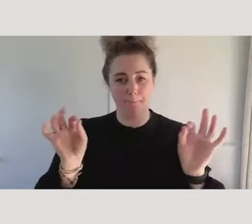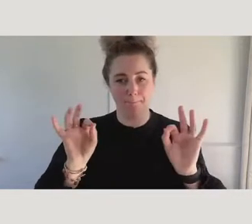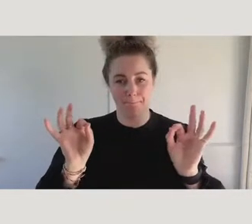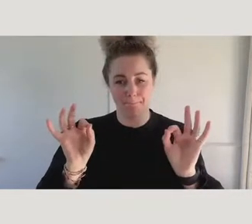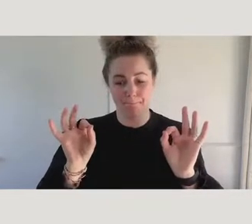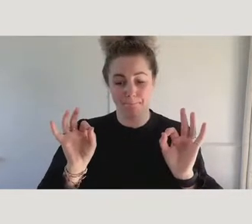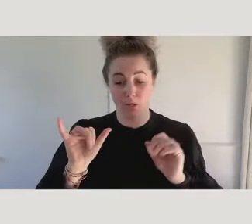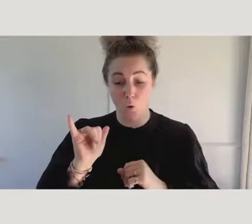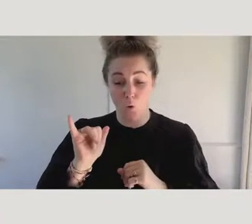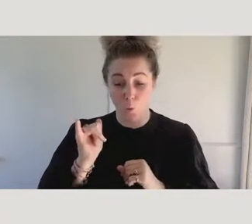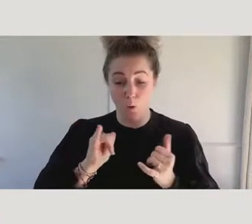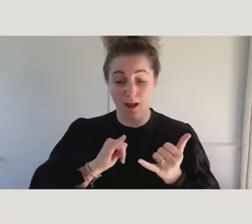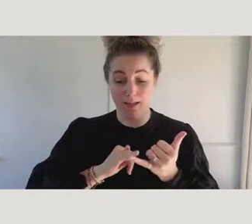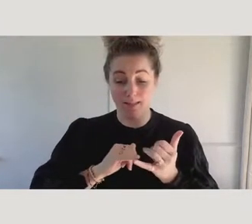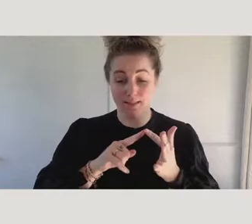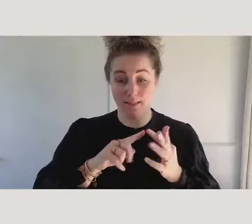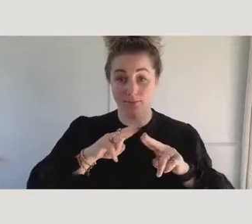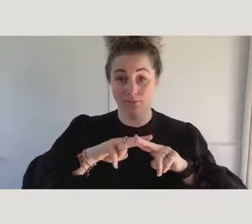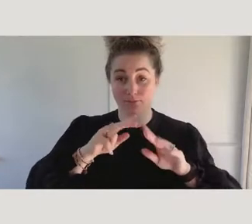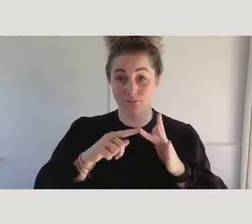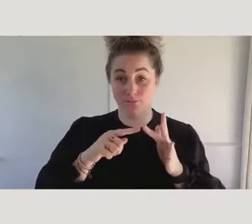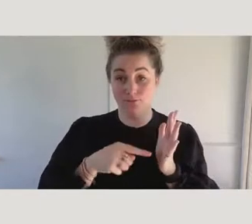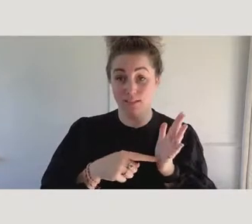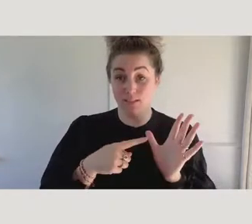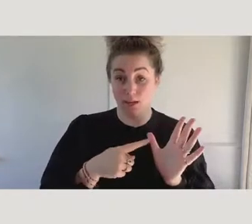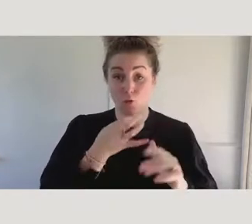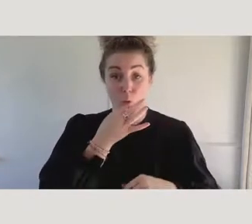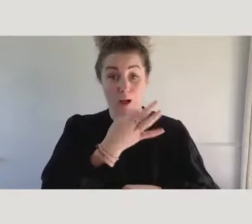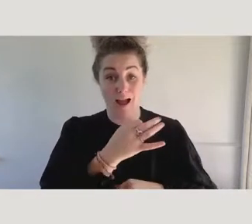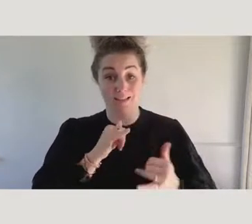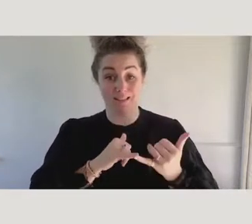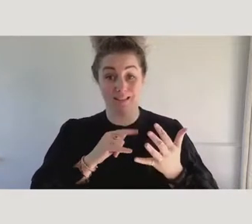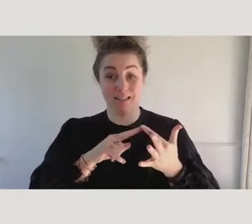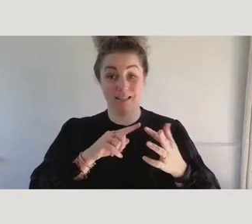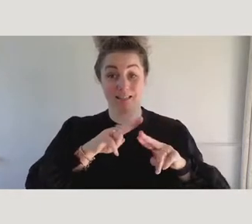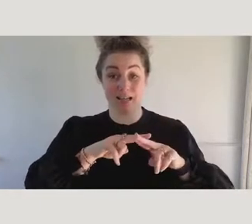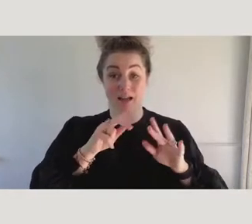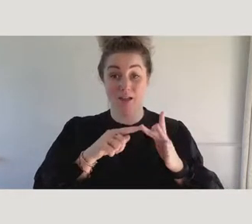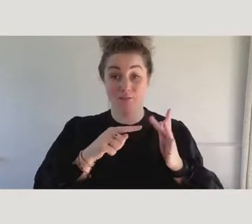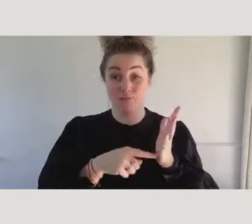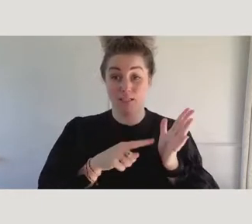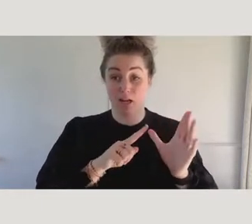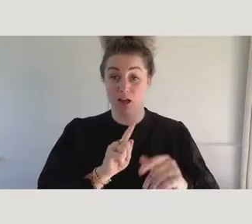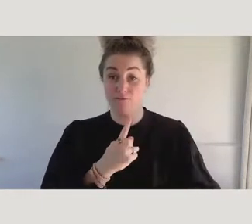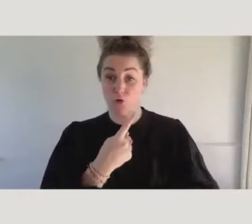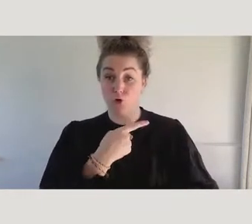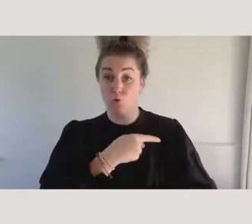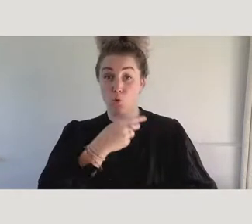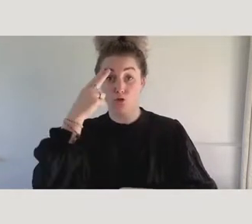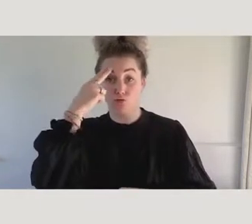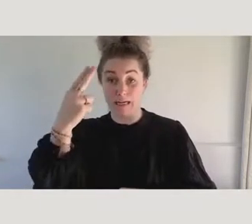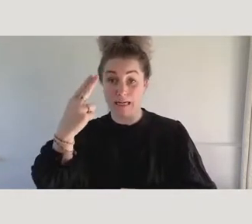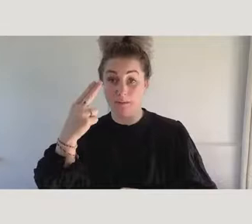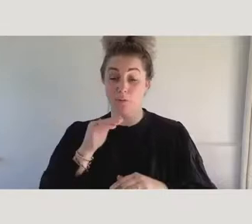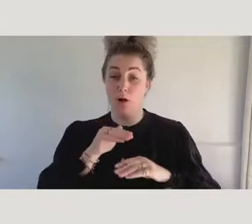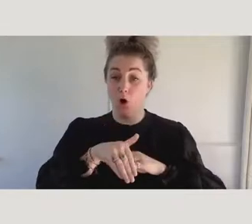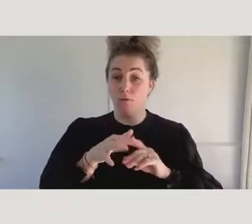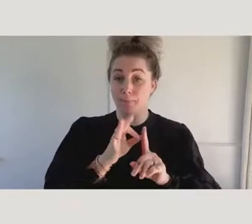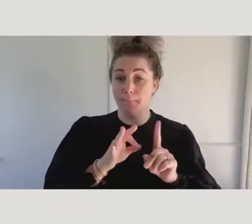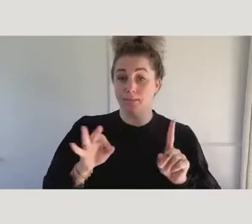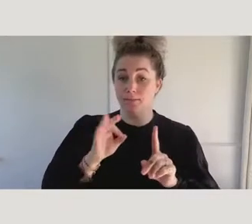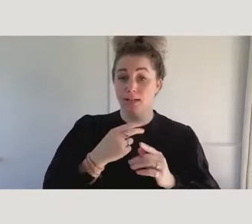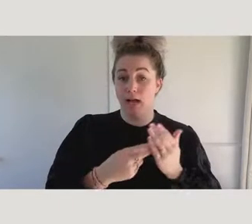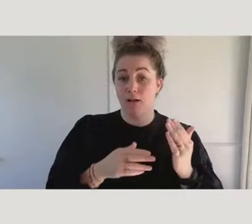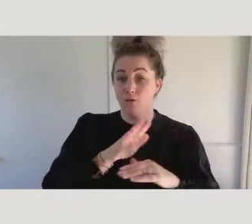or safeta so I'll ask the future to go first and share with us what He dreamed of for Pacific arts in the